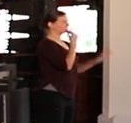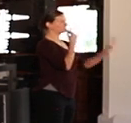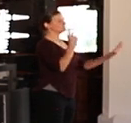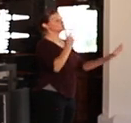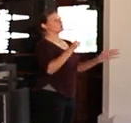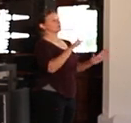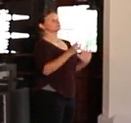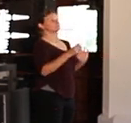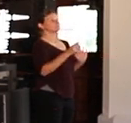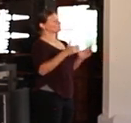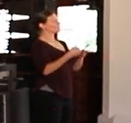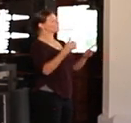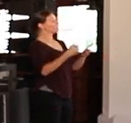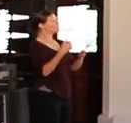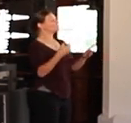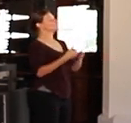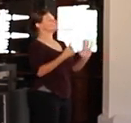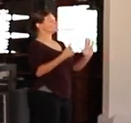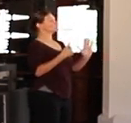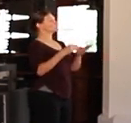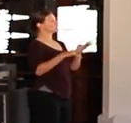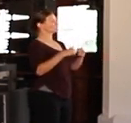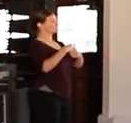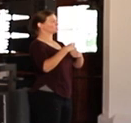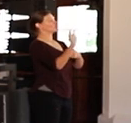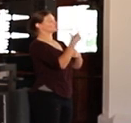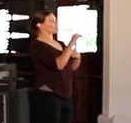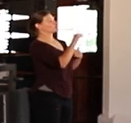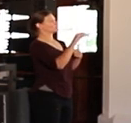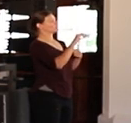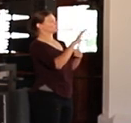I need the new Scotties. What is the first G? Go to